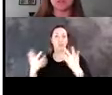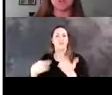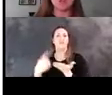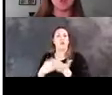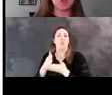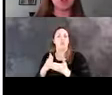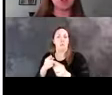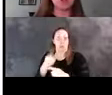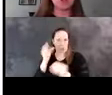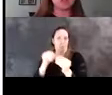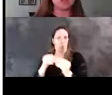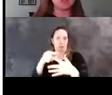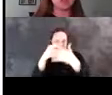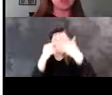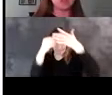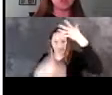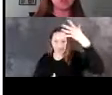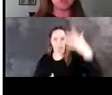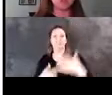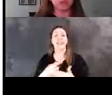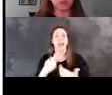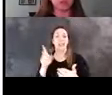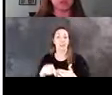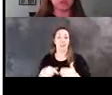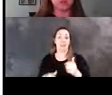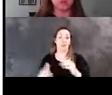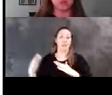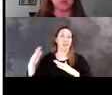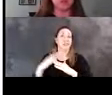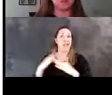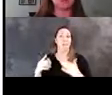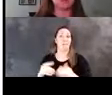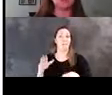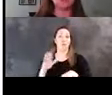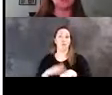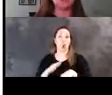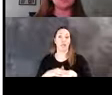list and it's said to be the number one threat to the global economy.